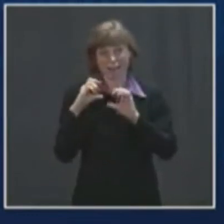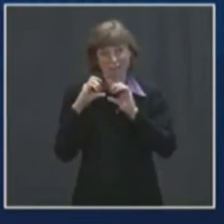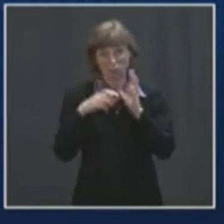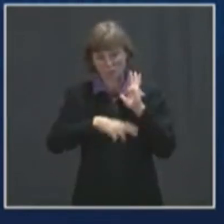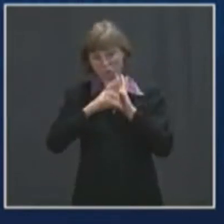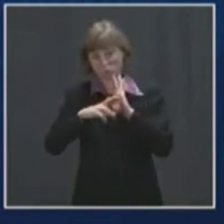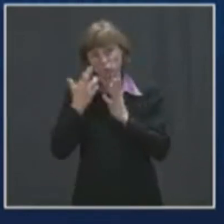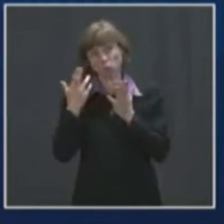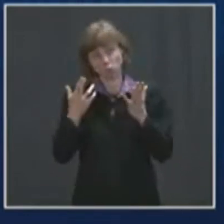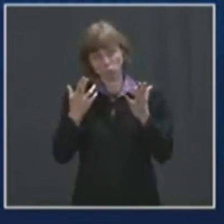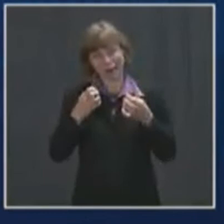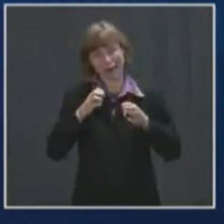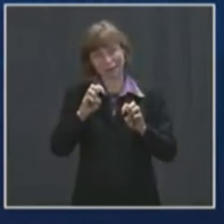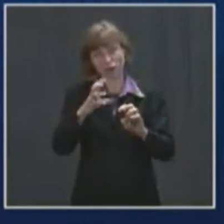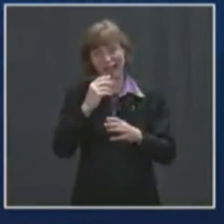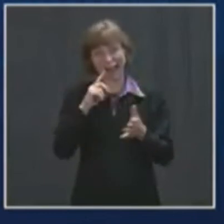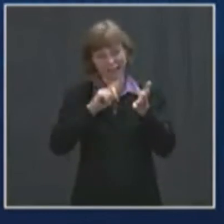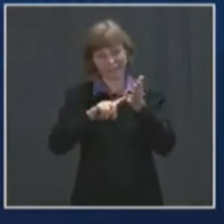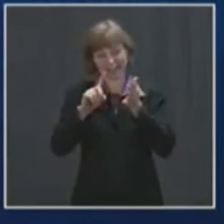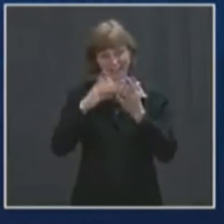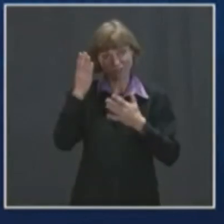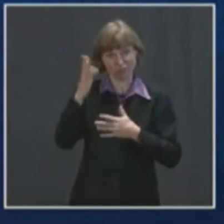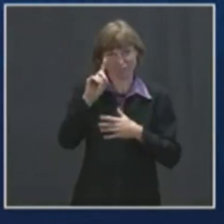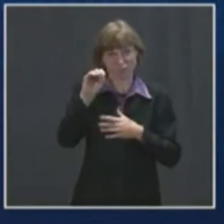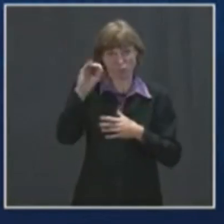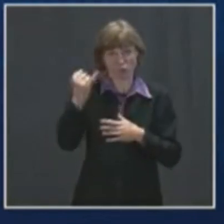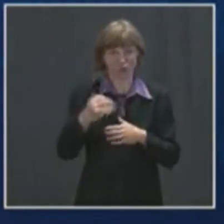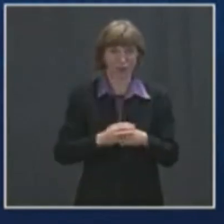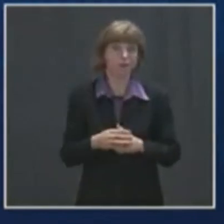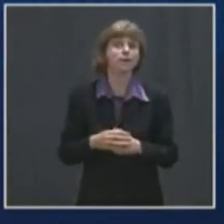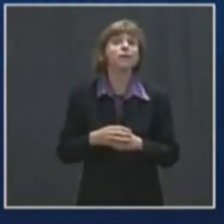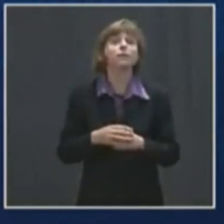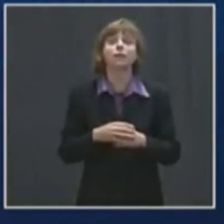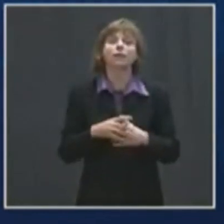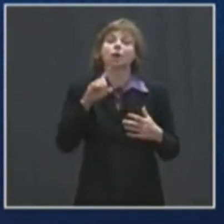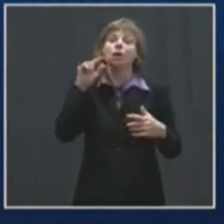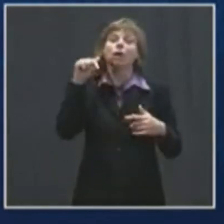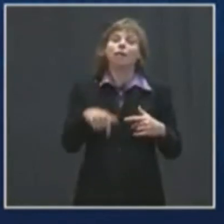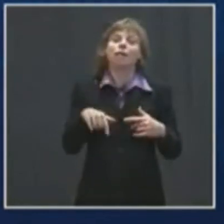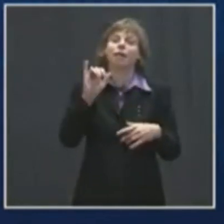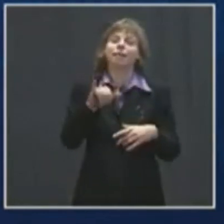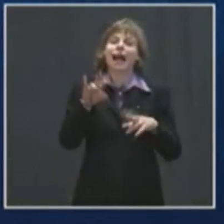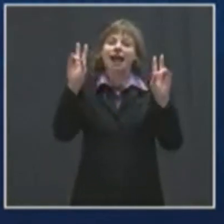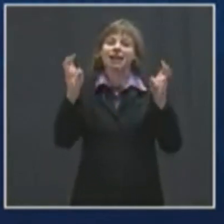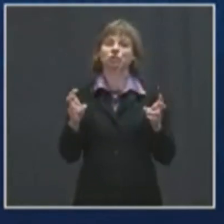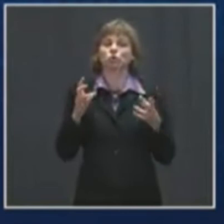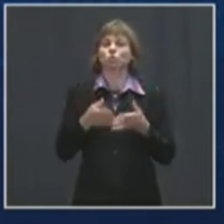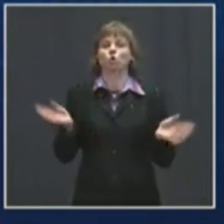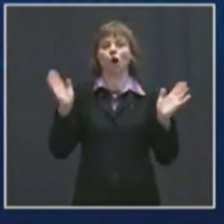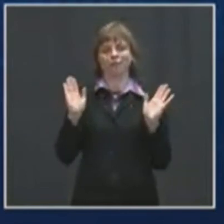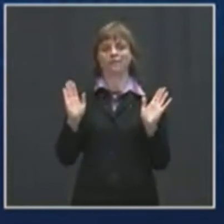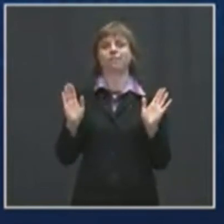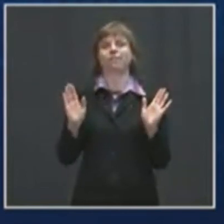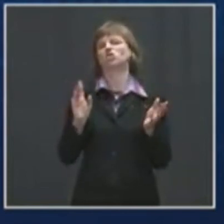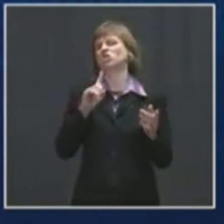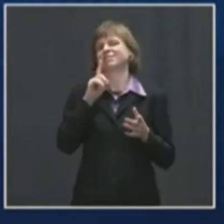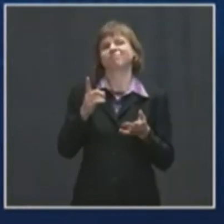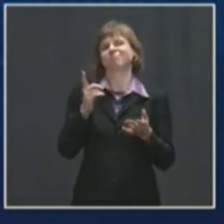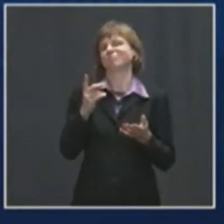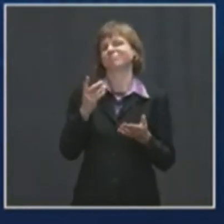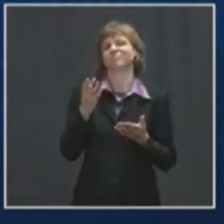or investigations that are happening there. This is an issue broadly, the confirmations in general, he has raised in the past